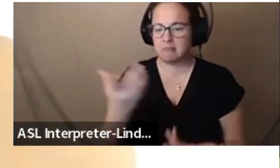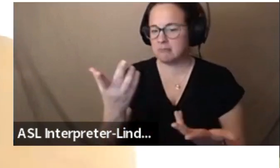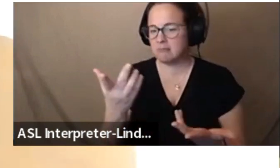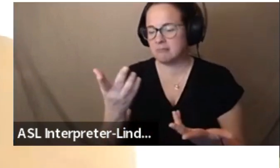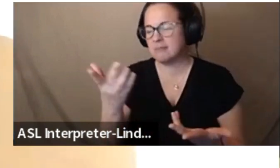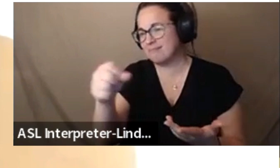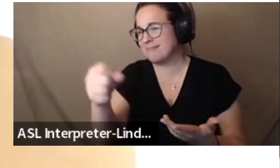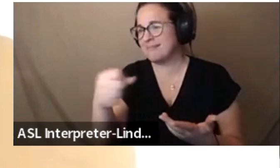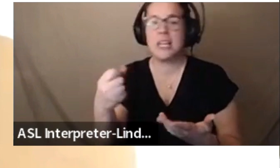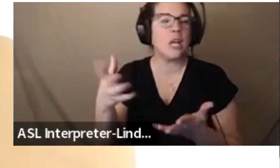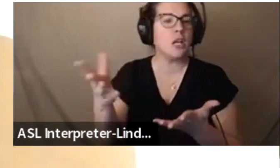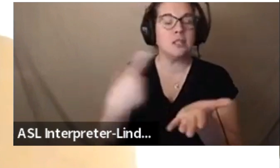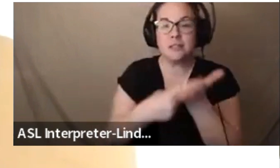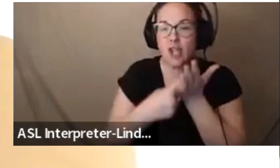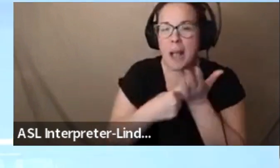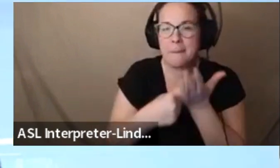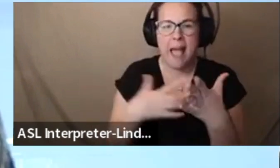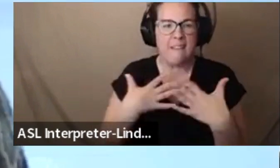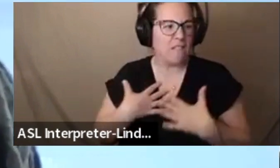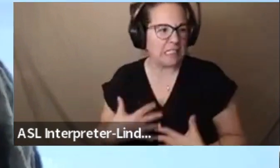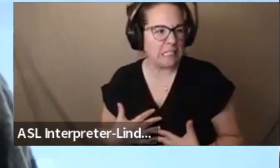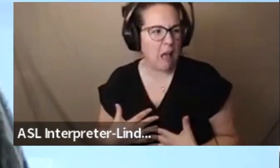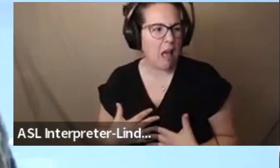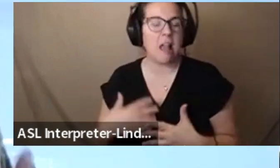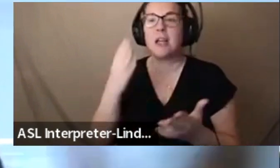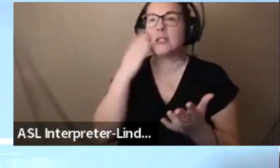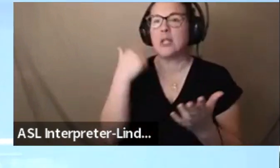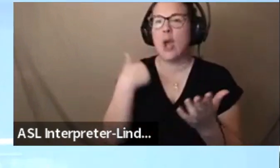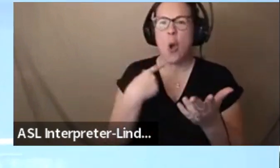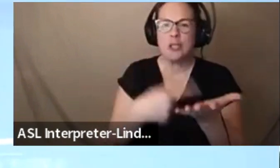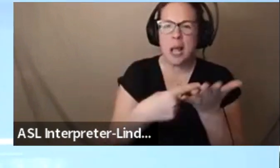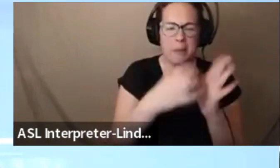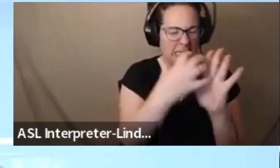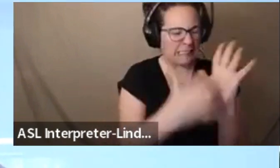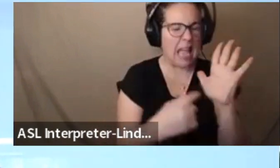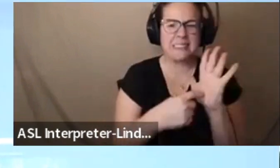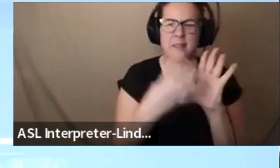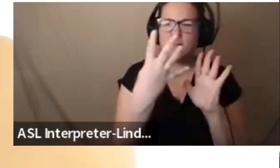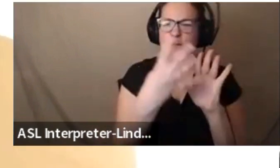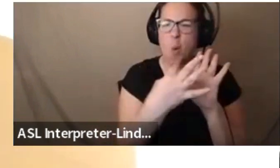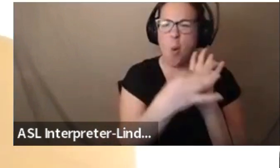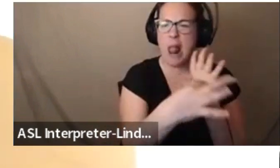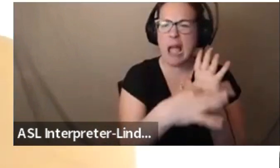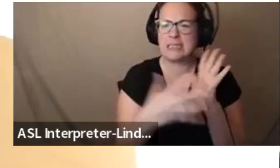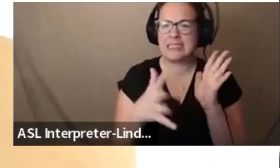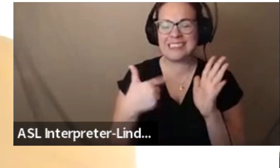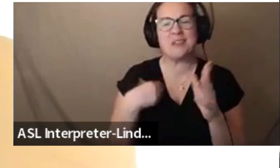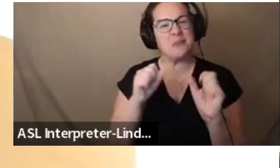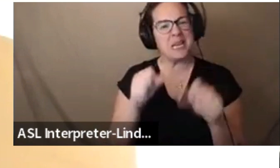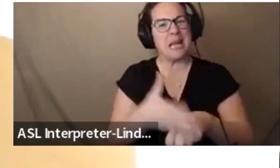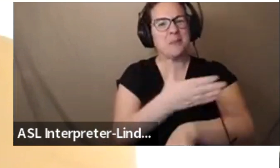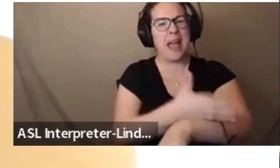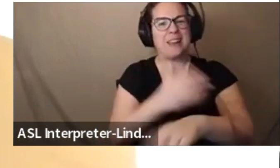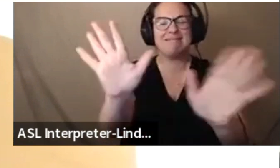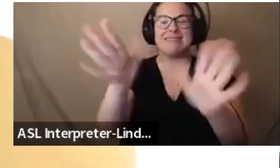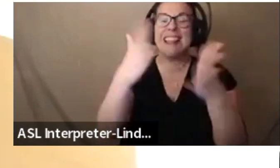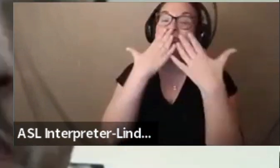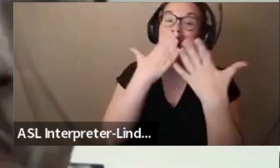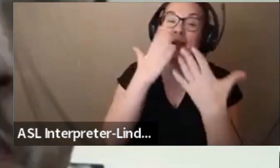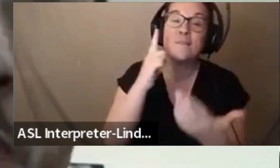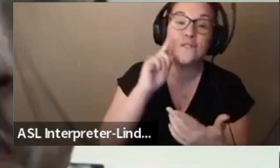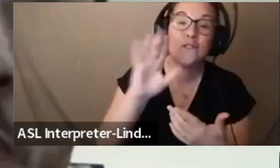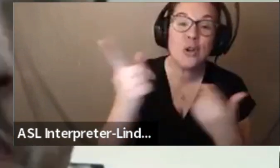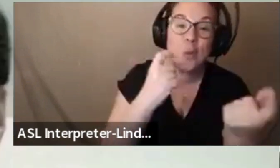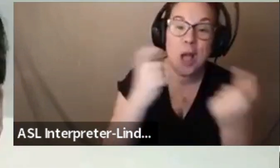you for organising this amazing thing. Thank you. Thanks very much. Thank you, everyone. Apologies that we're